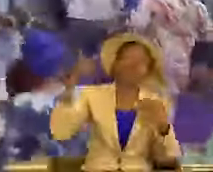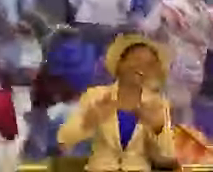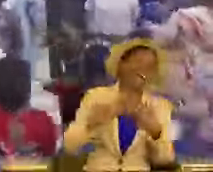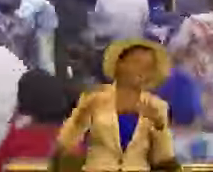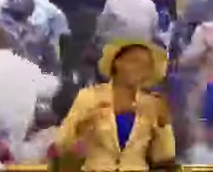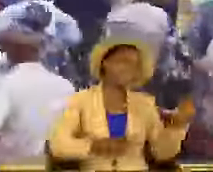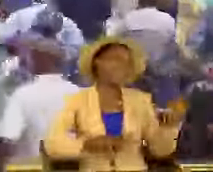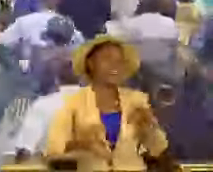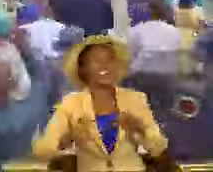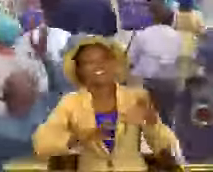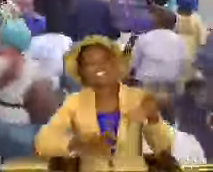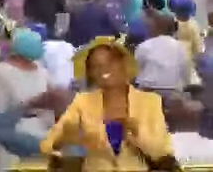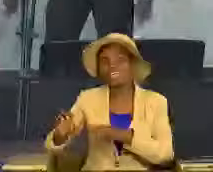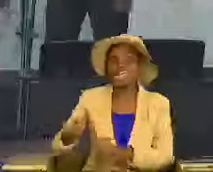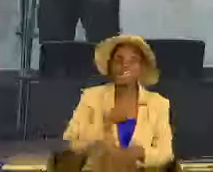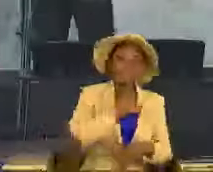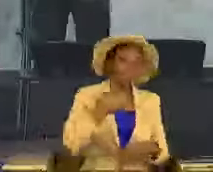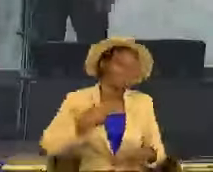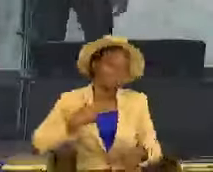the